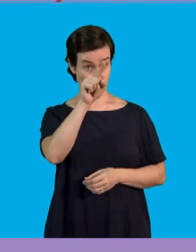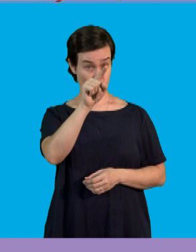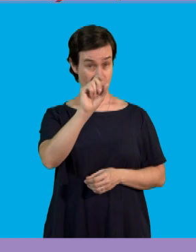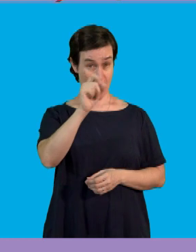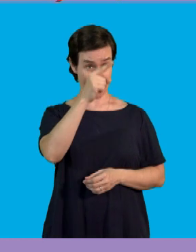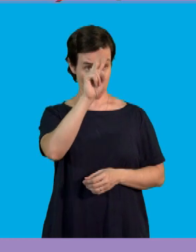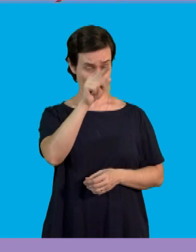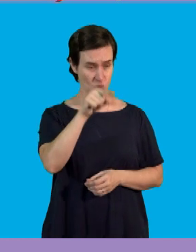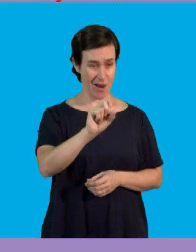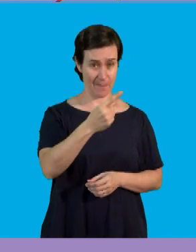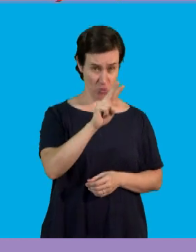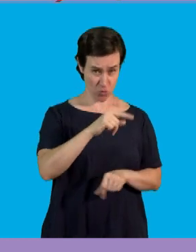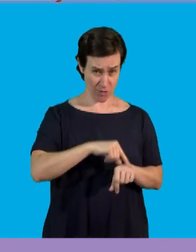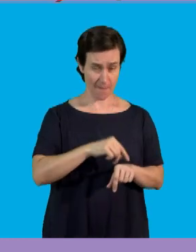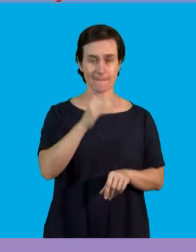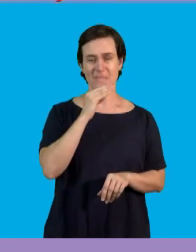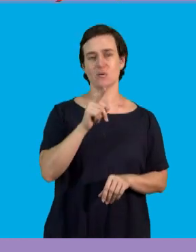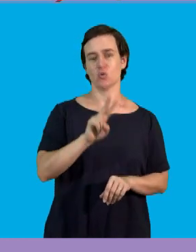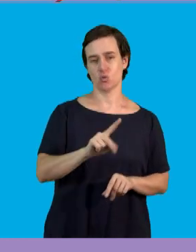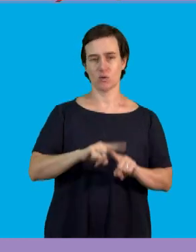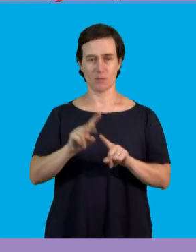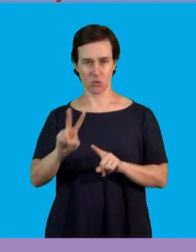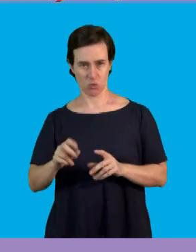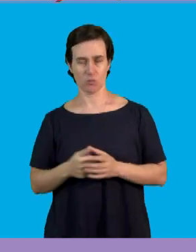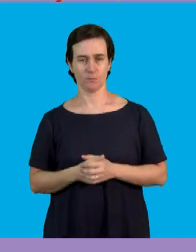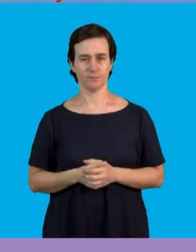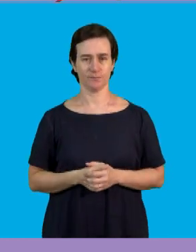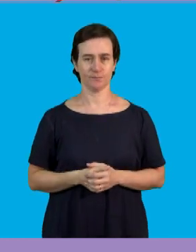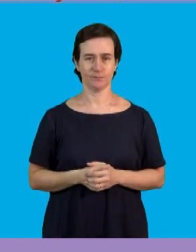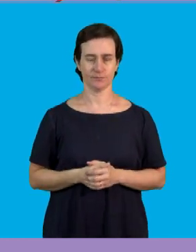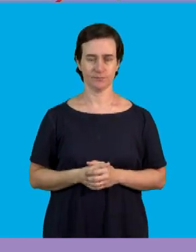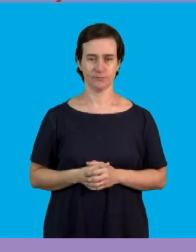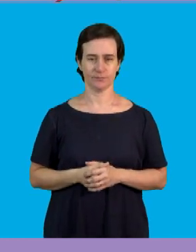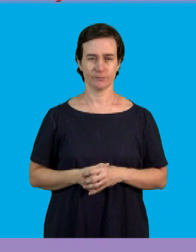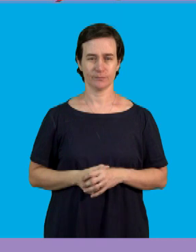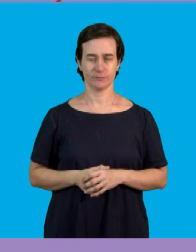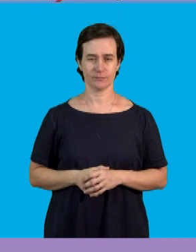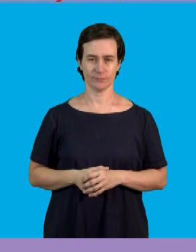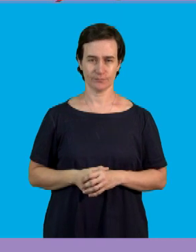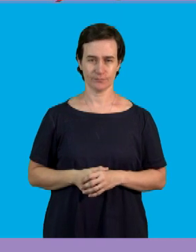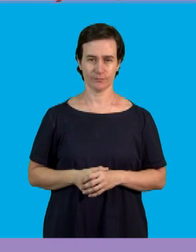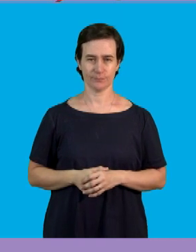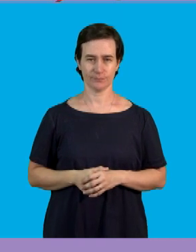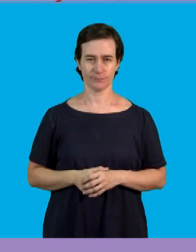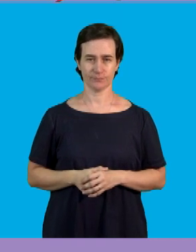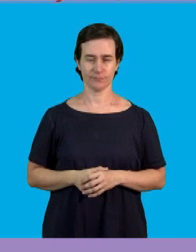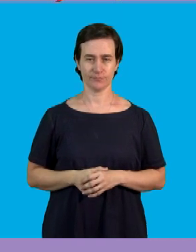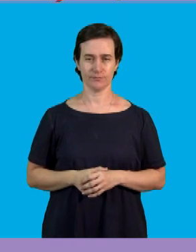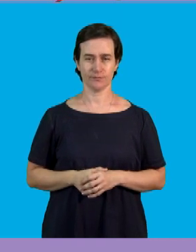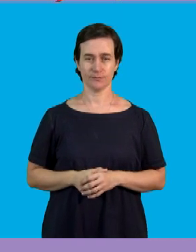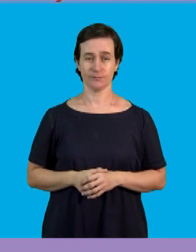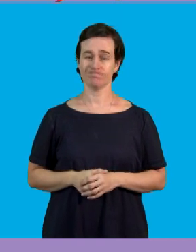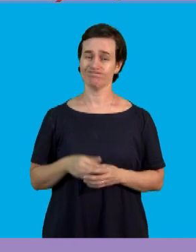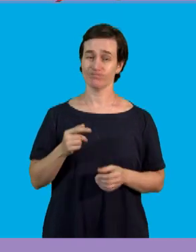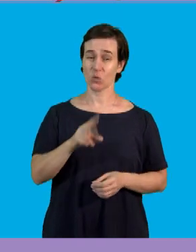the common one, and I'm multiplying it by itself once because the lowest frequency is